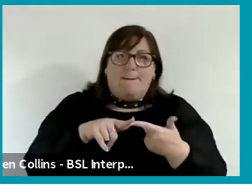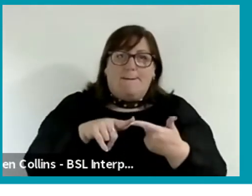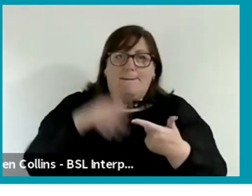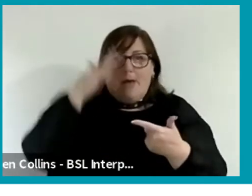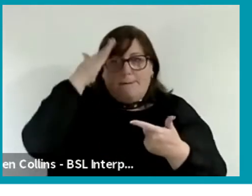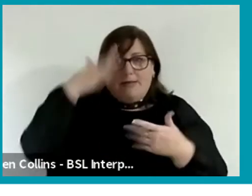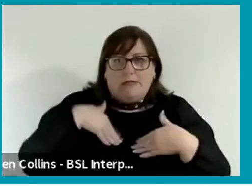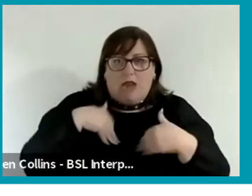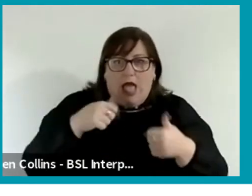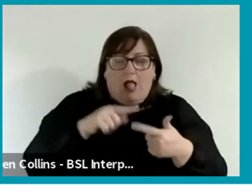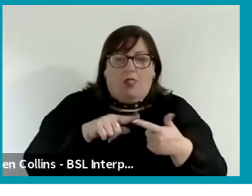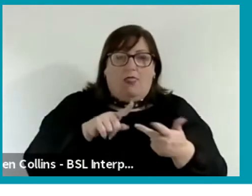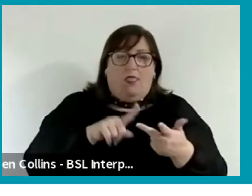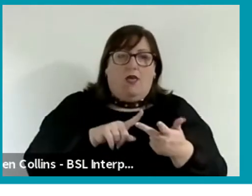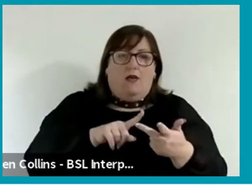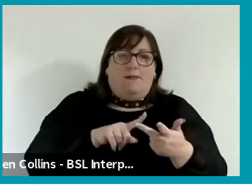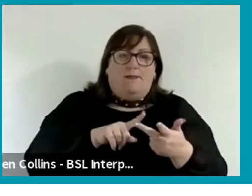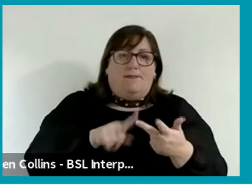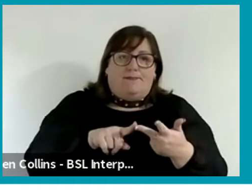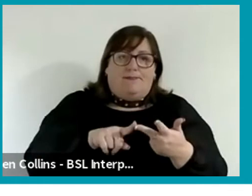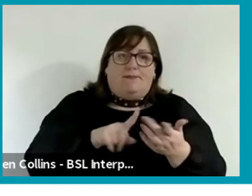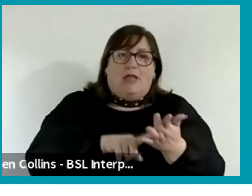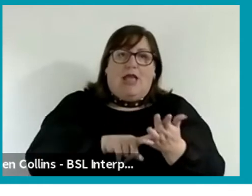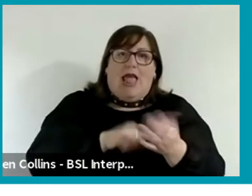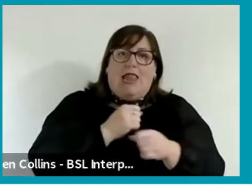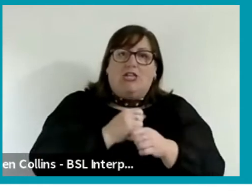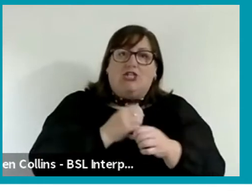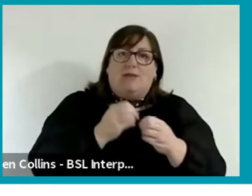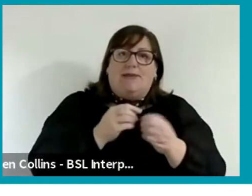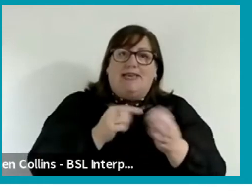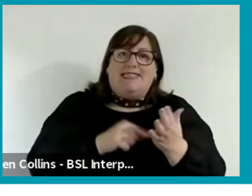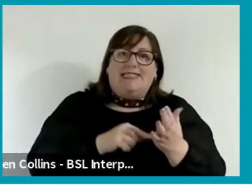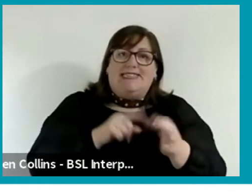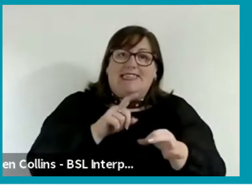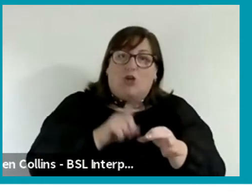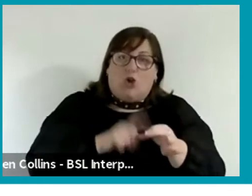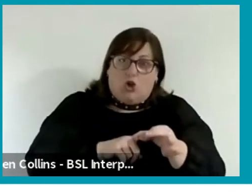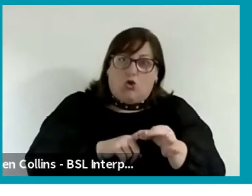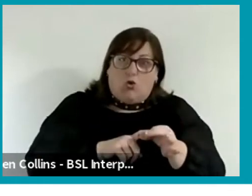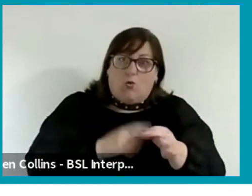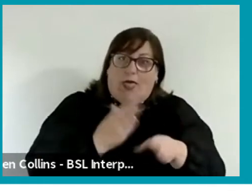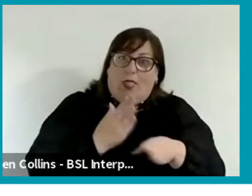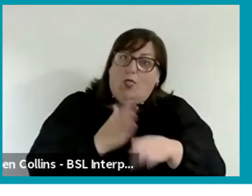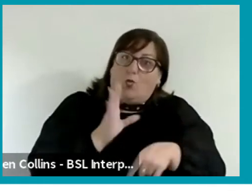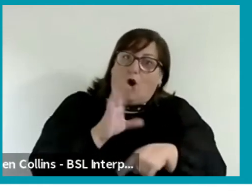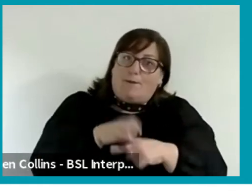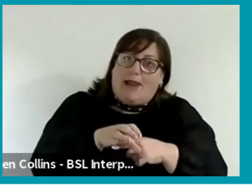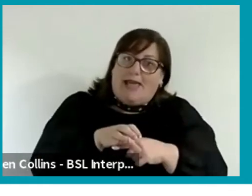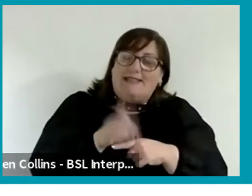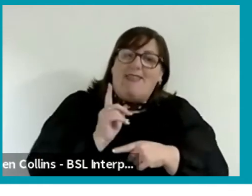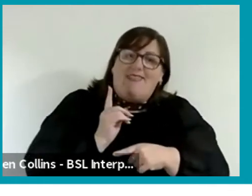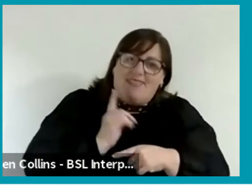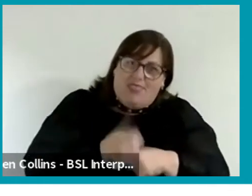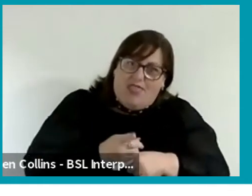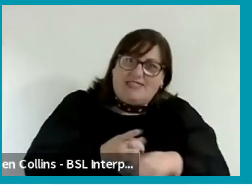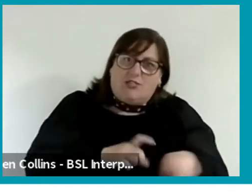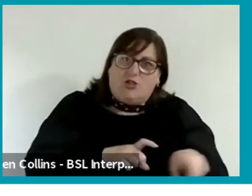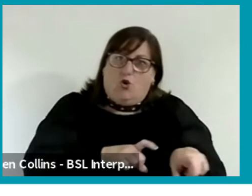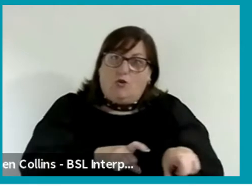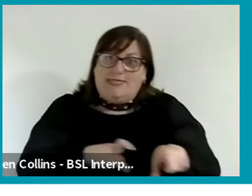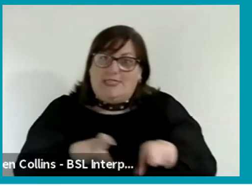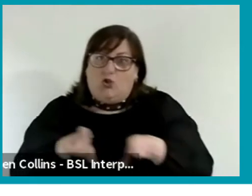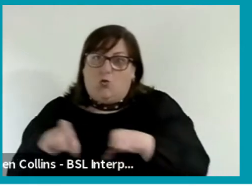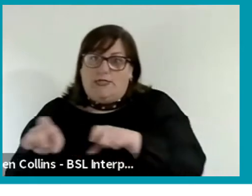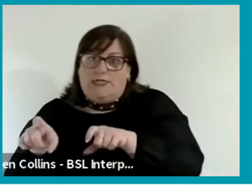LGBTQ inclusion in the workplace, and so on. And that is continuous. We take our people, along on